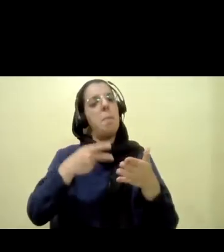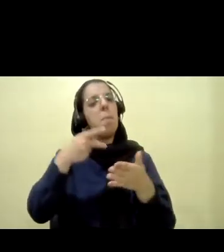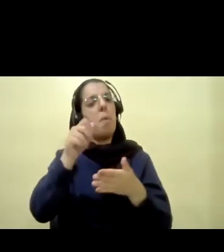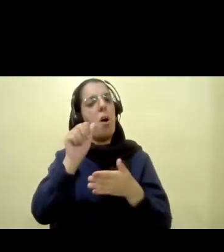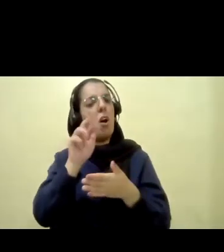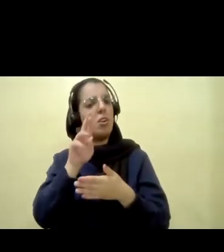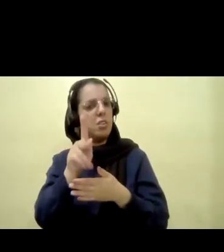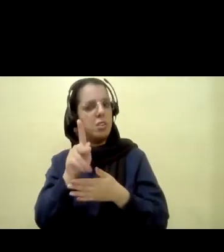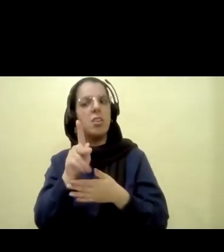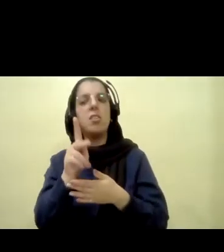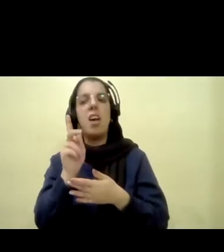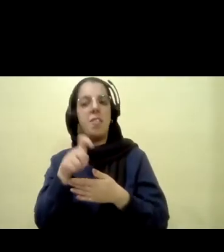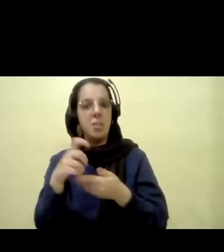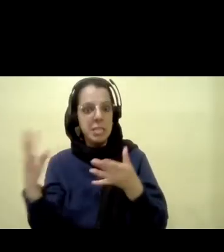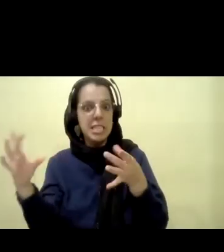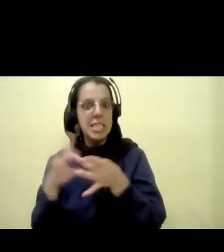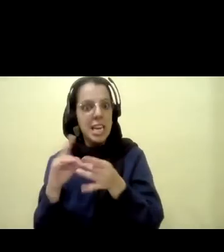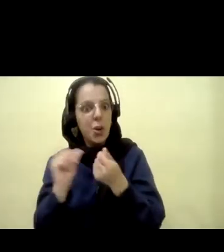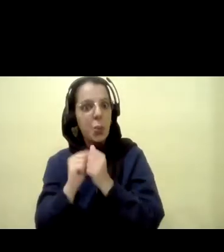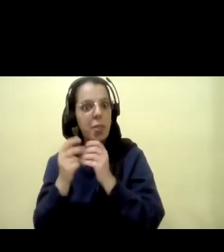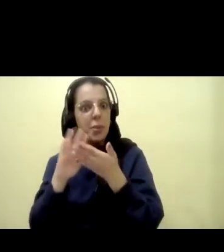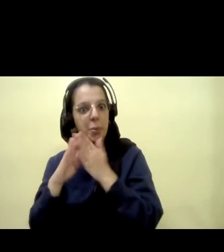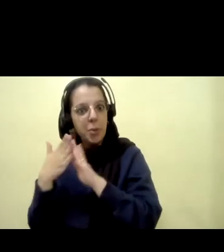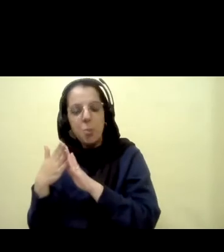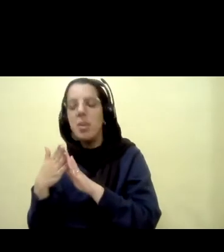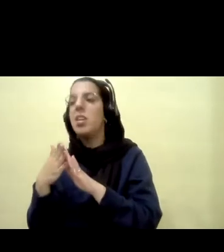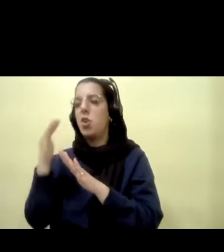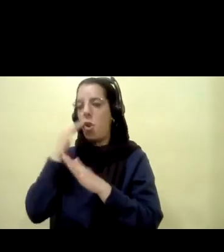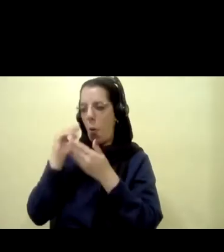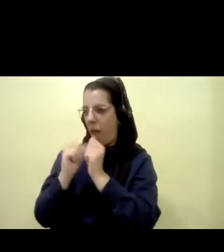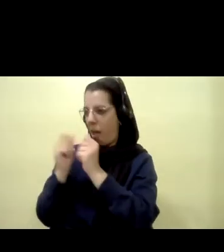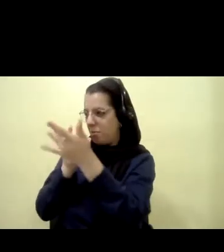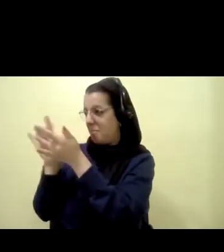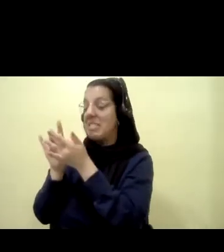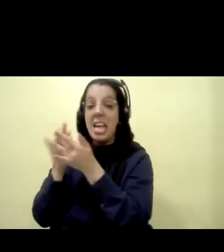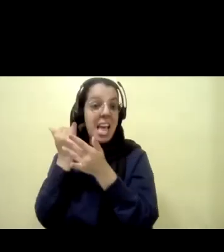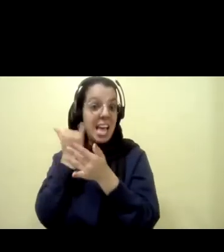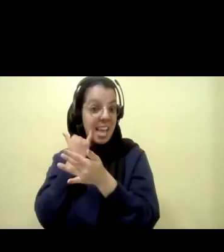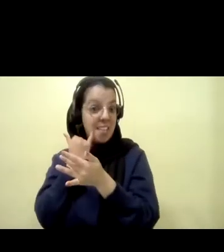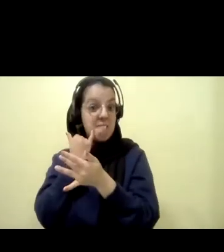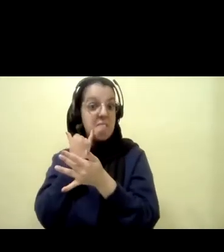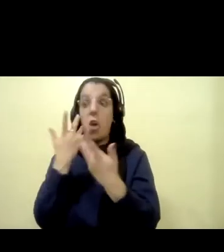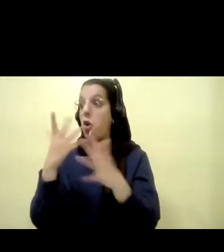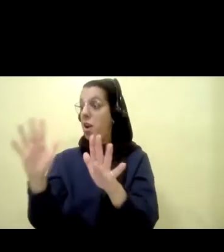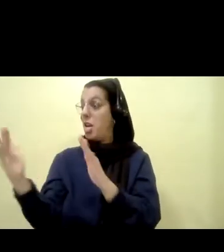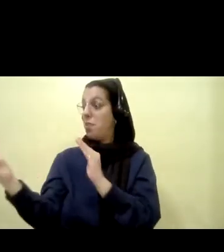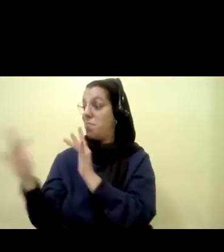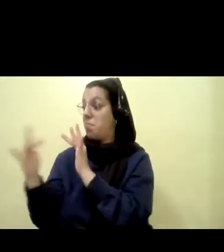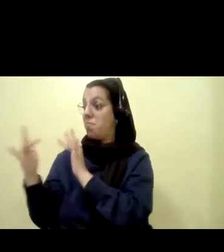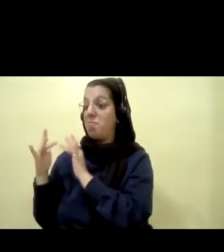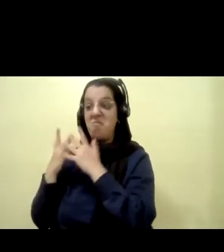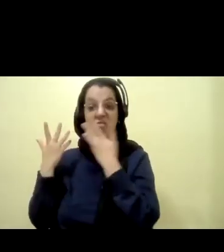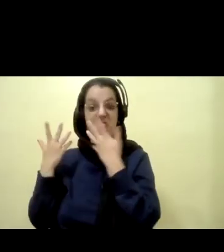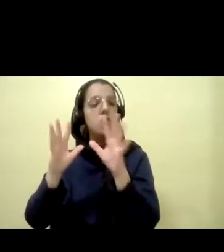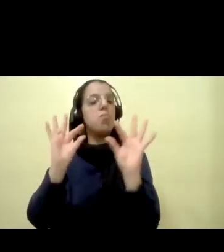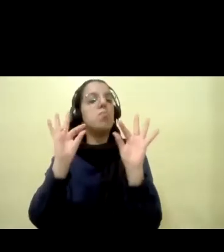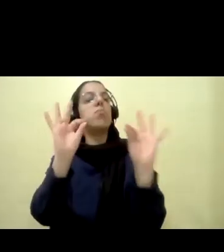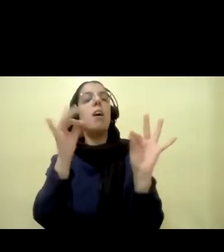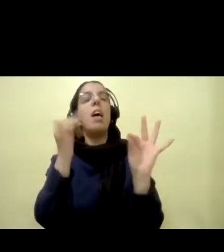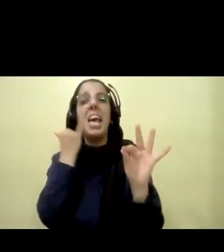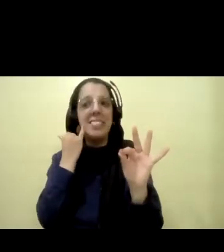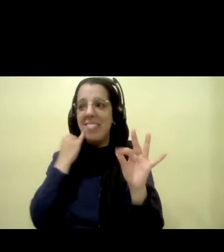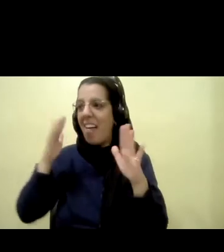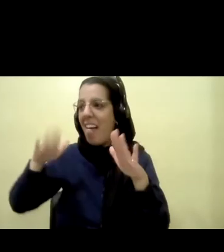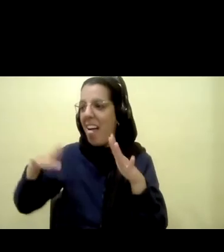connected and rooted to the community. You know how to reach everyone already. If you have that superpower, that's wonderful. If you don't, it's going to